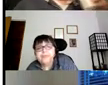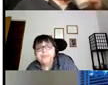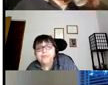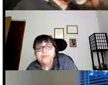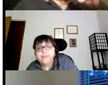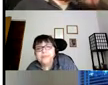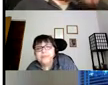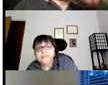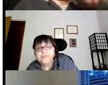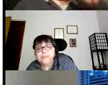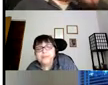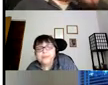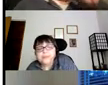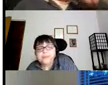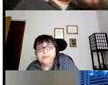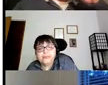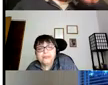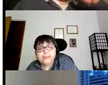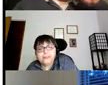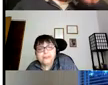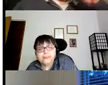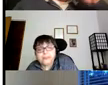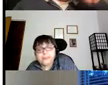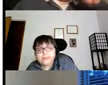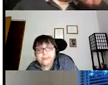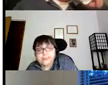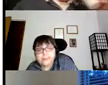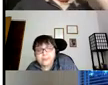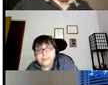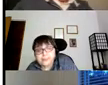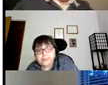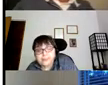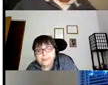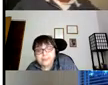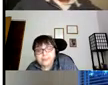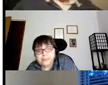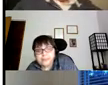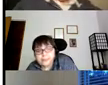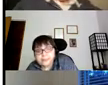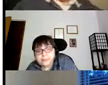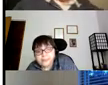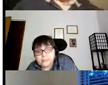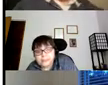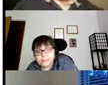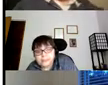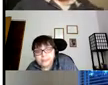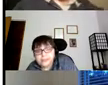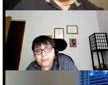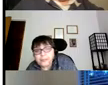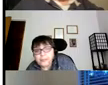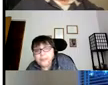the human experience also goes a long way toward advocacy, because then it's